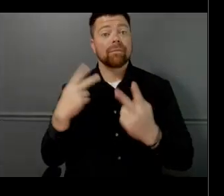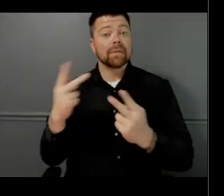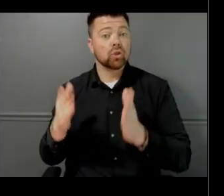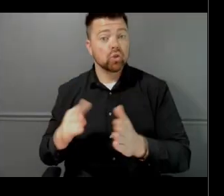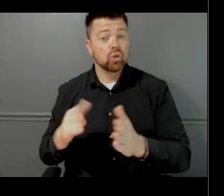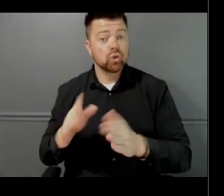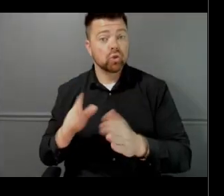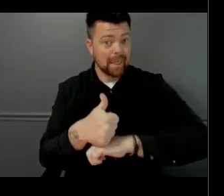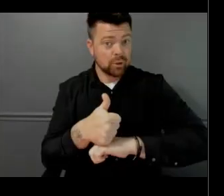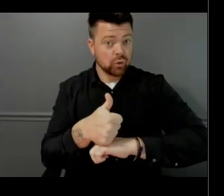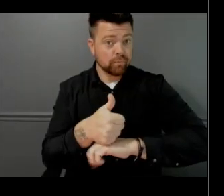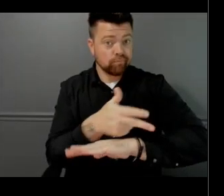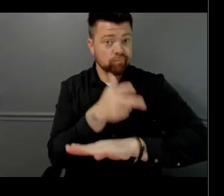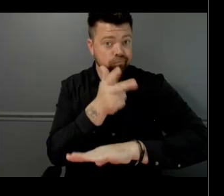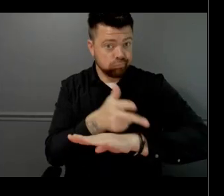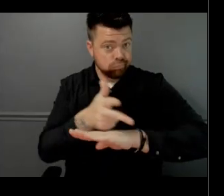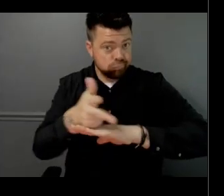established.